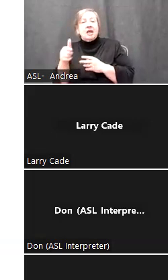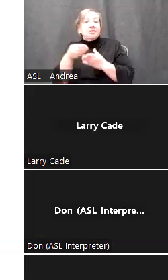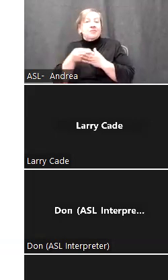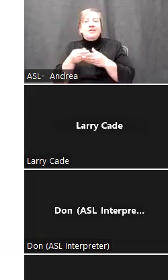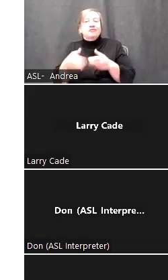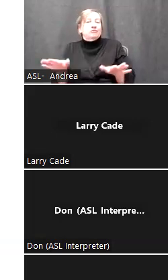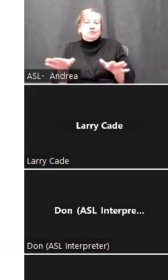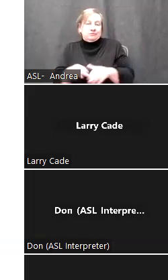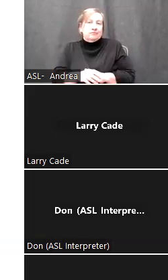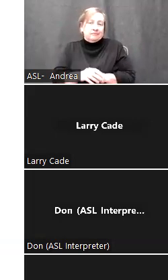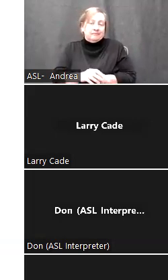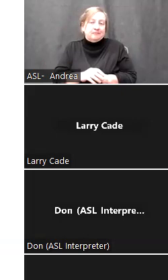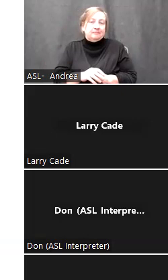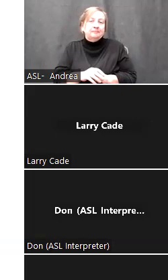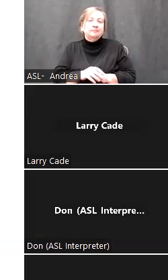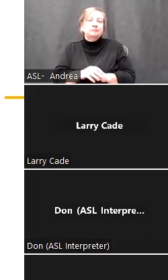forfeited.